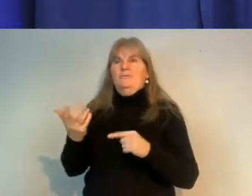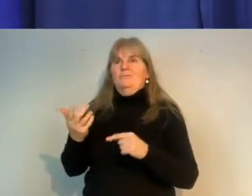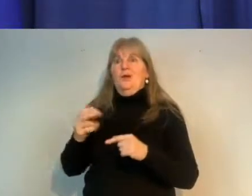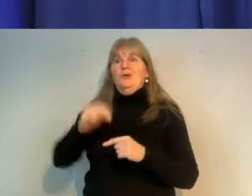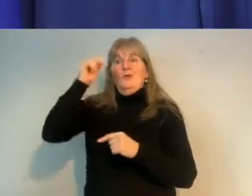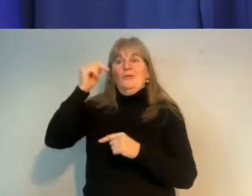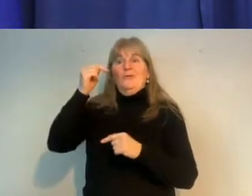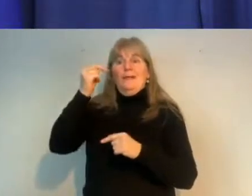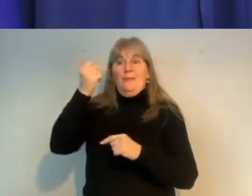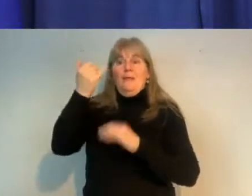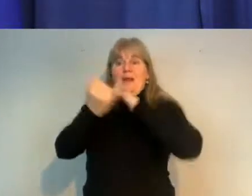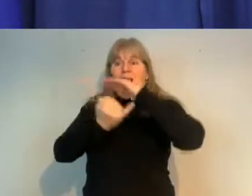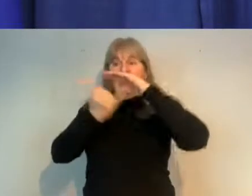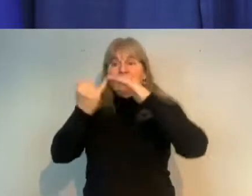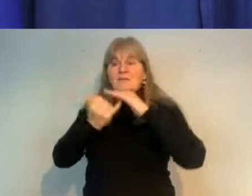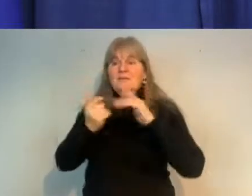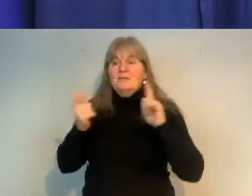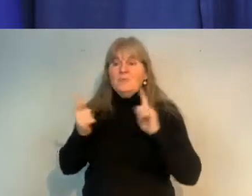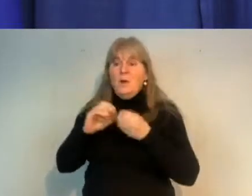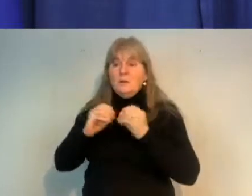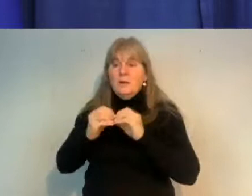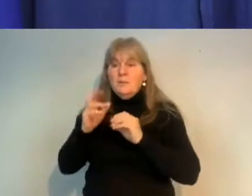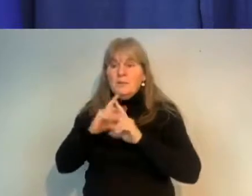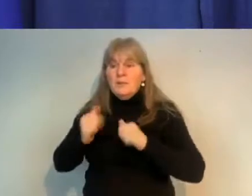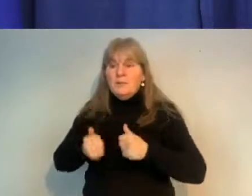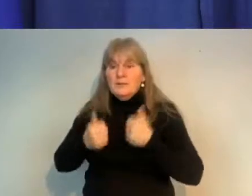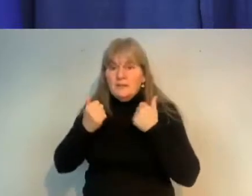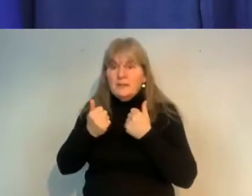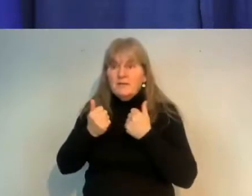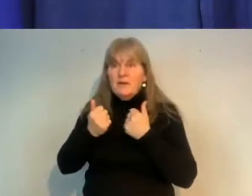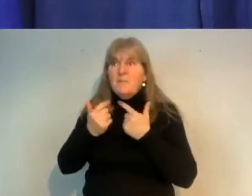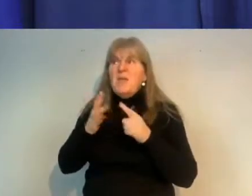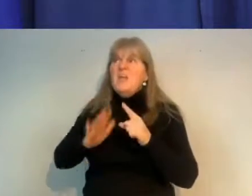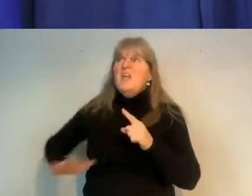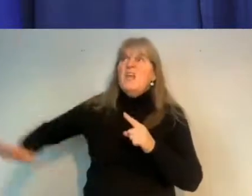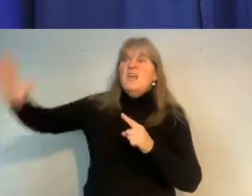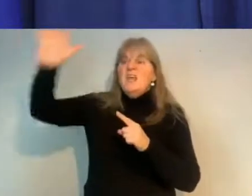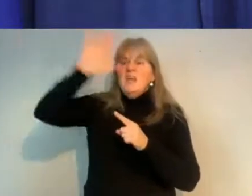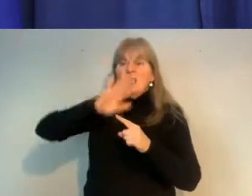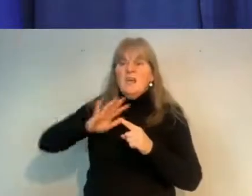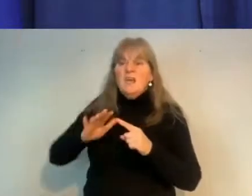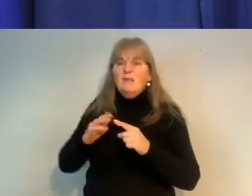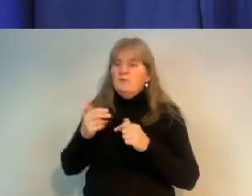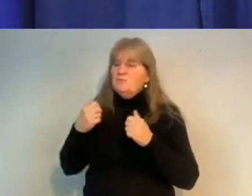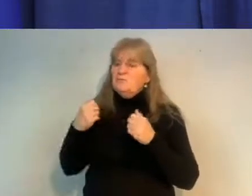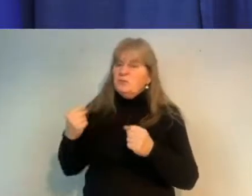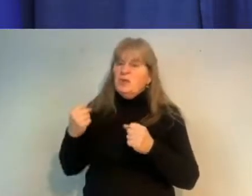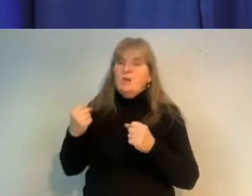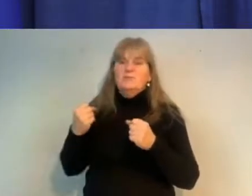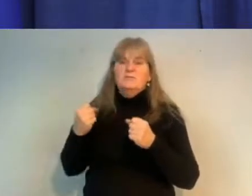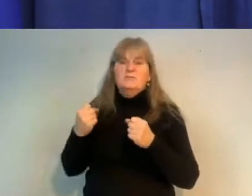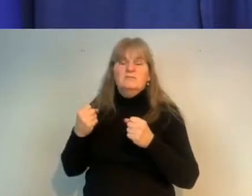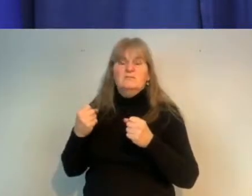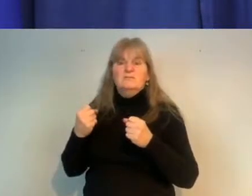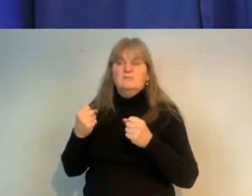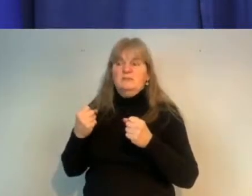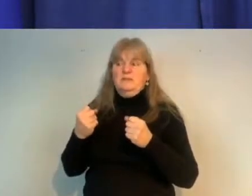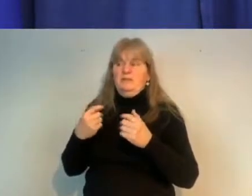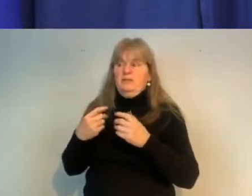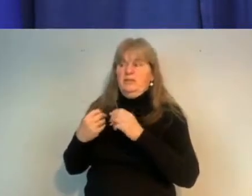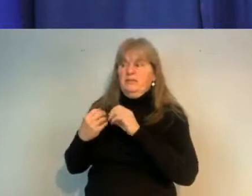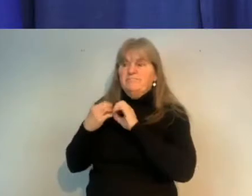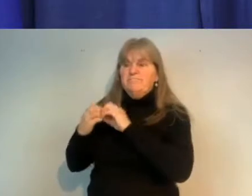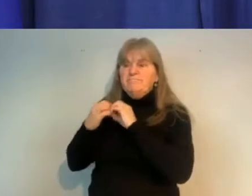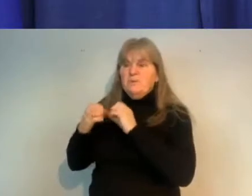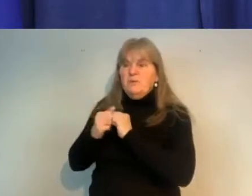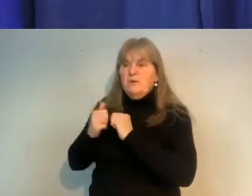small populations and massive geography. And we hold our own when it comes to conversations on a national level as far as getting the resources